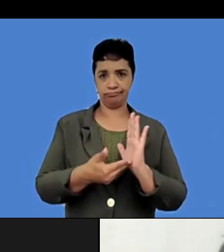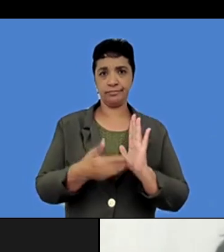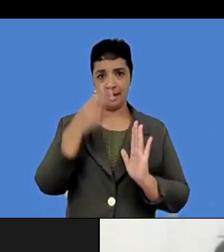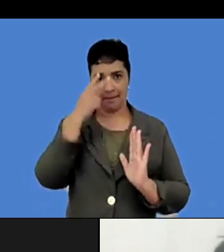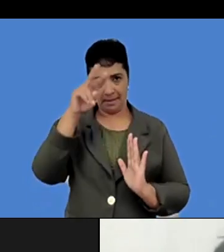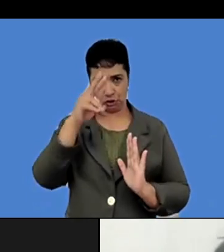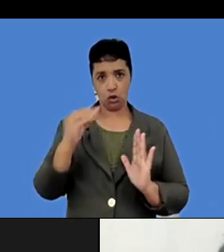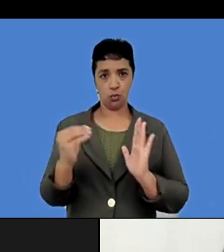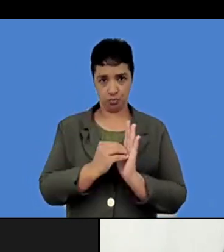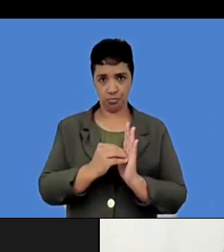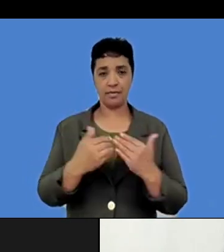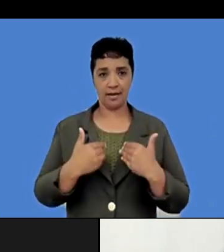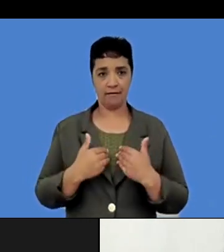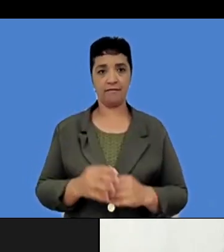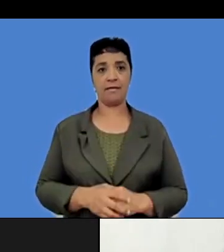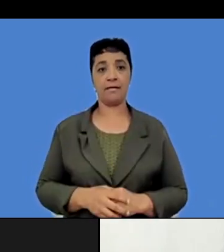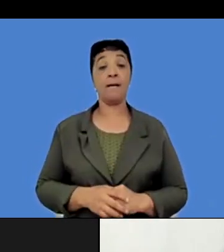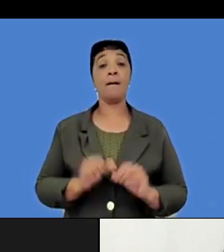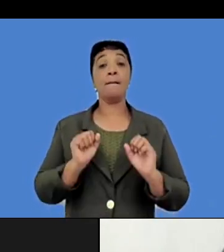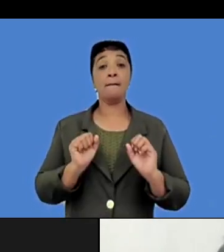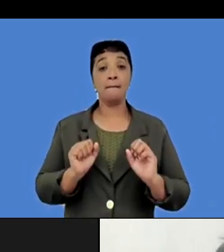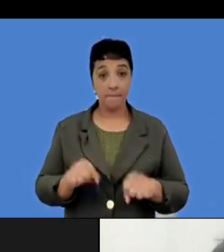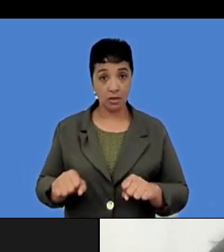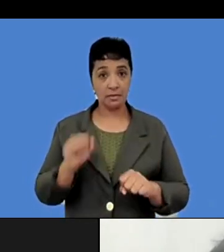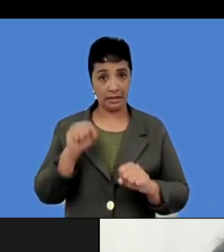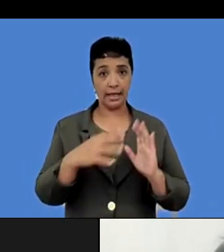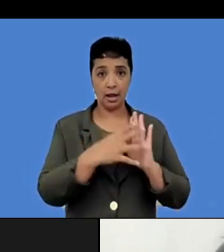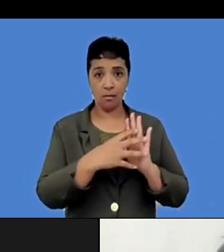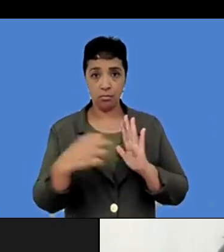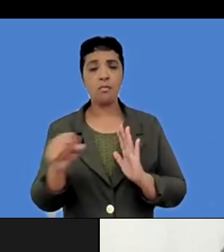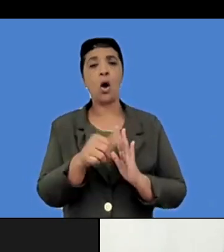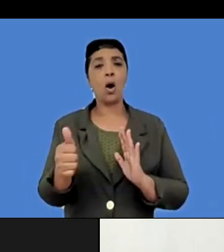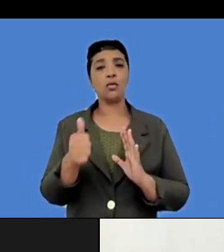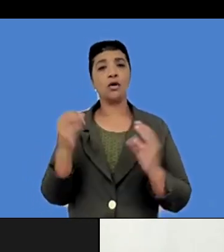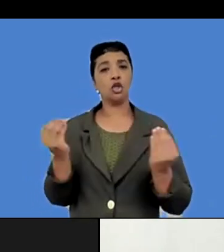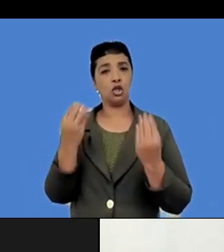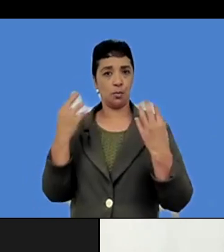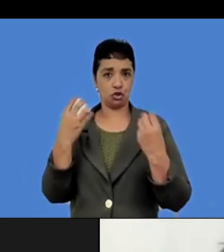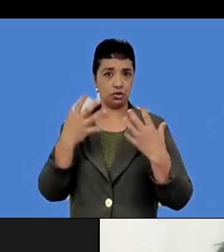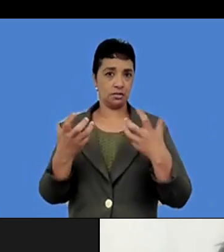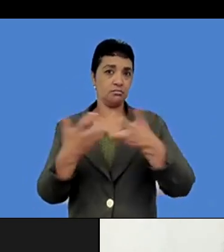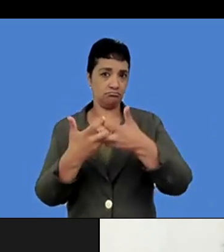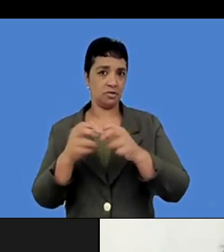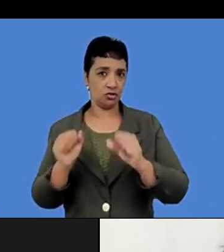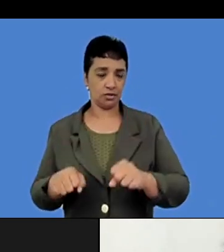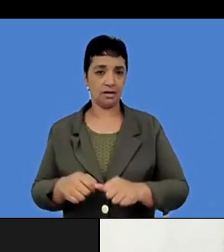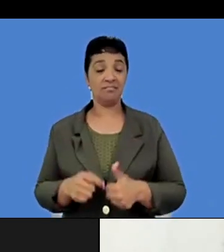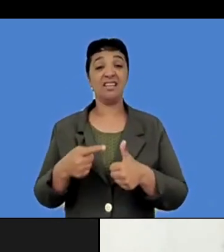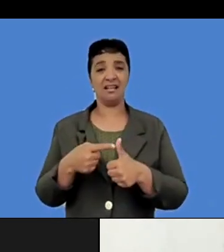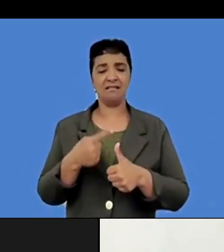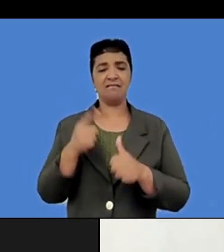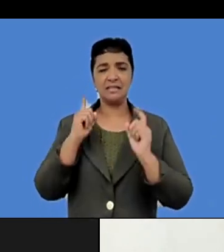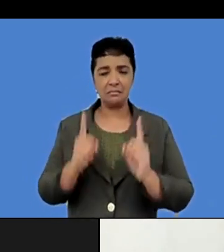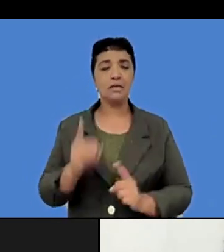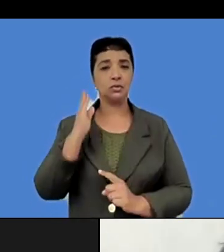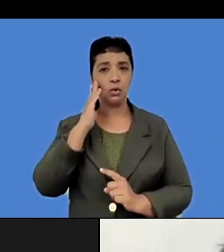used also for other humanitarian emergencies. The first thing is to recognize the crisis.